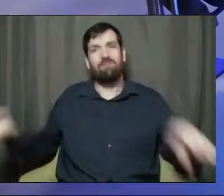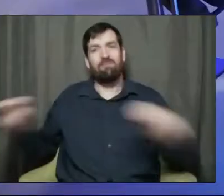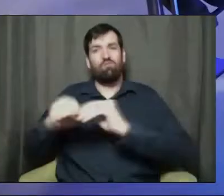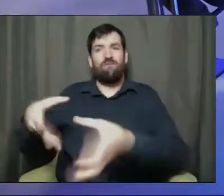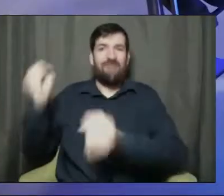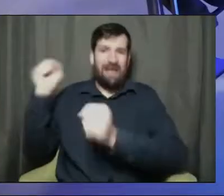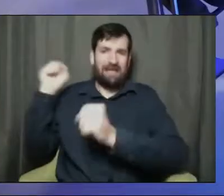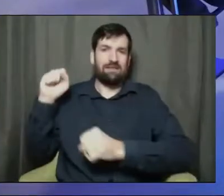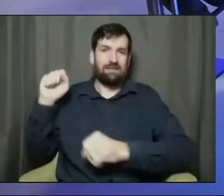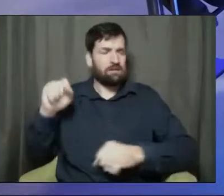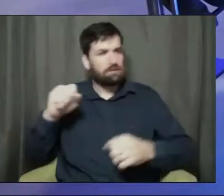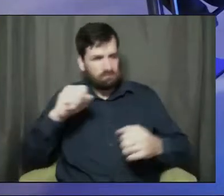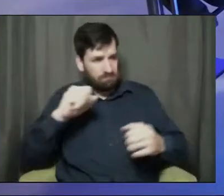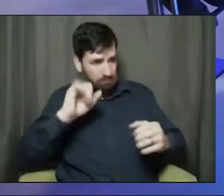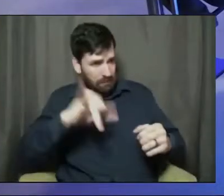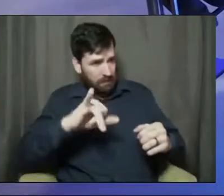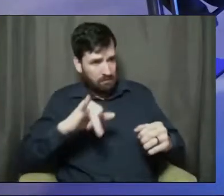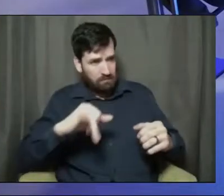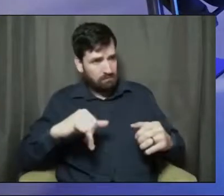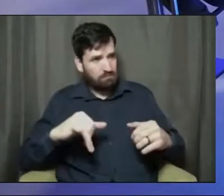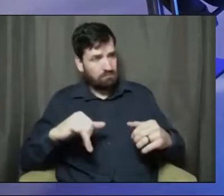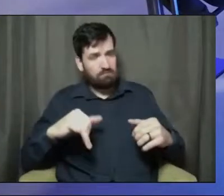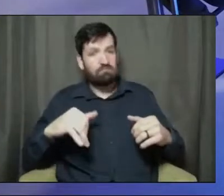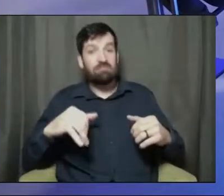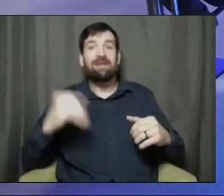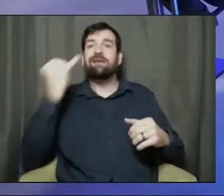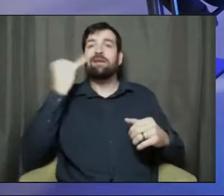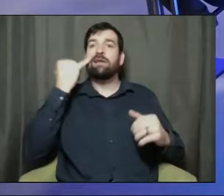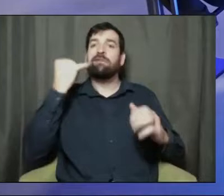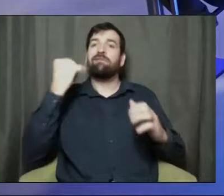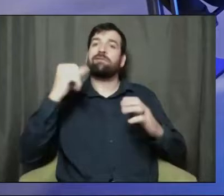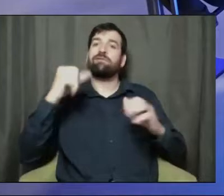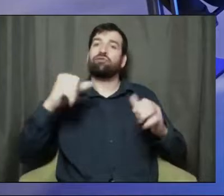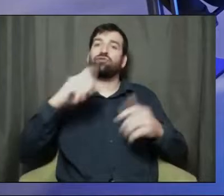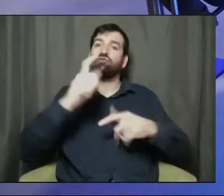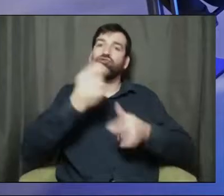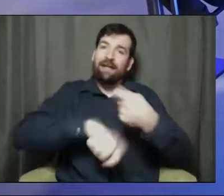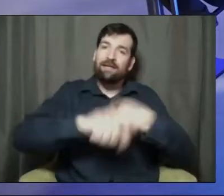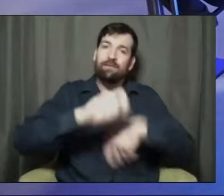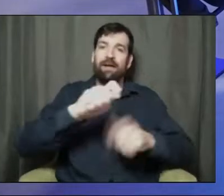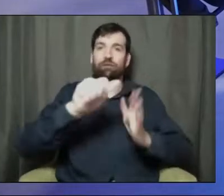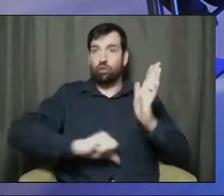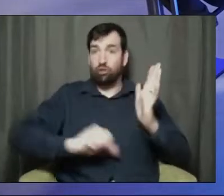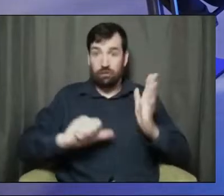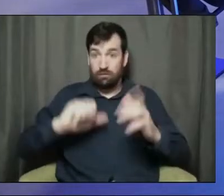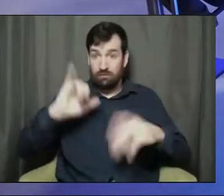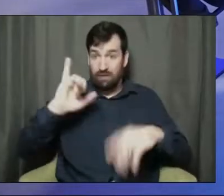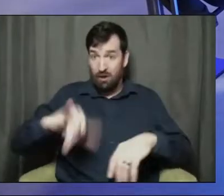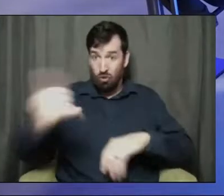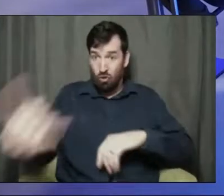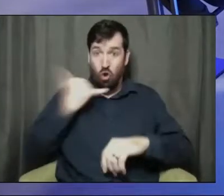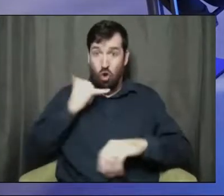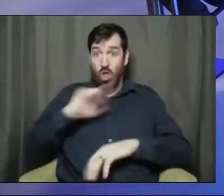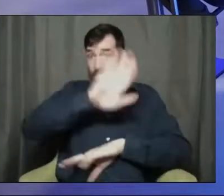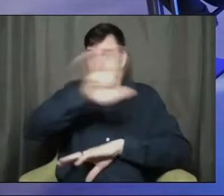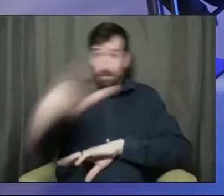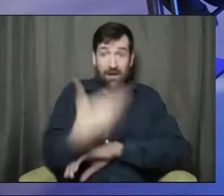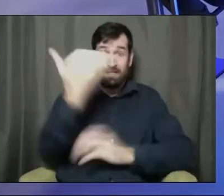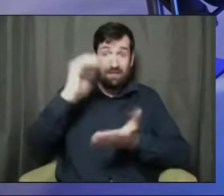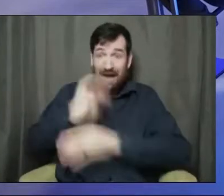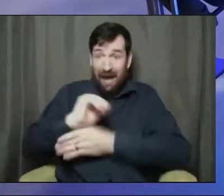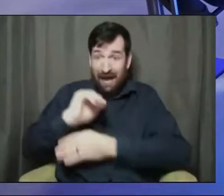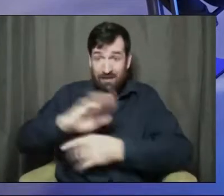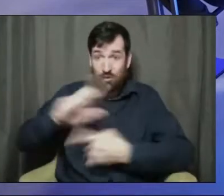is that like? Life of a transplant surgeon? What do you get those calls in the middle of the night when deceased kidneys come in